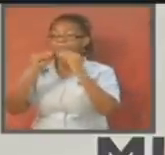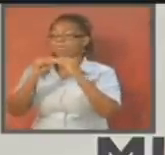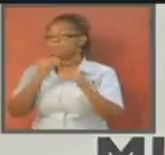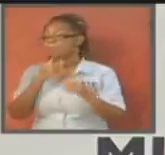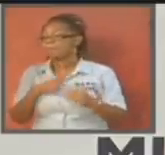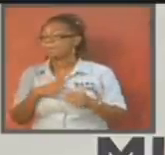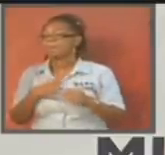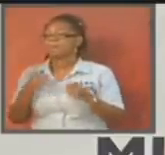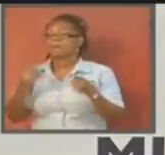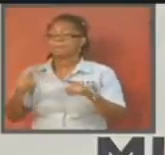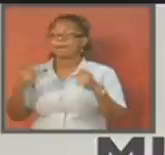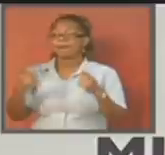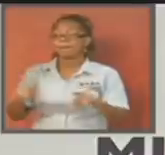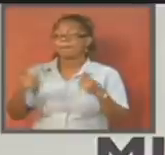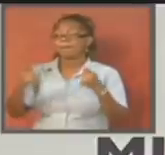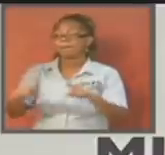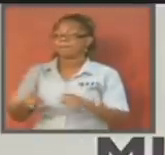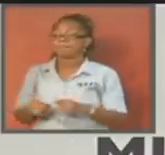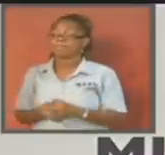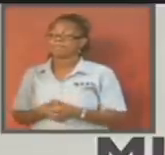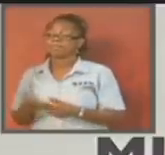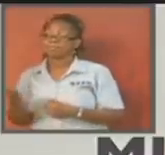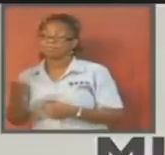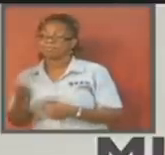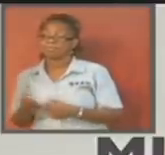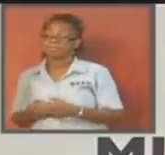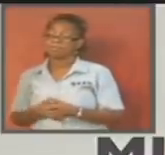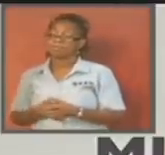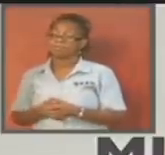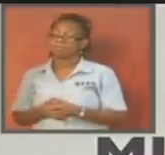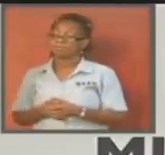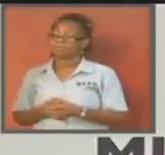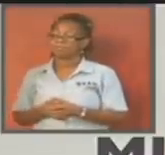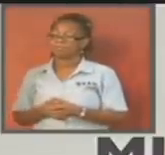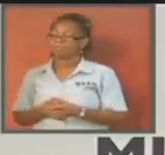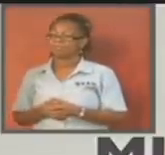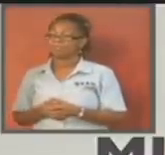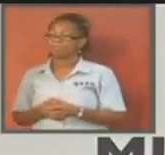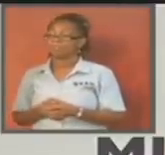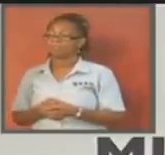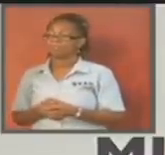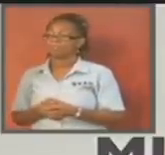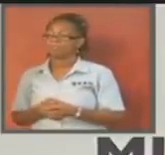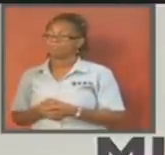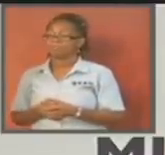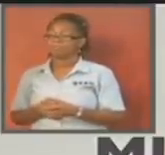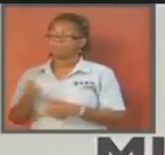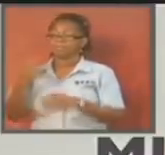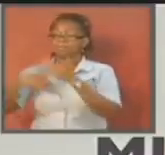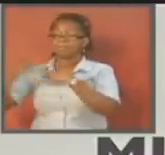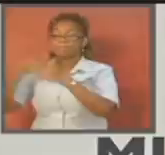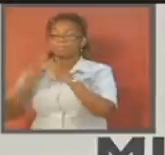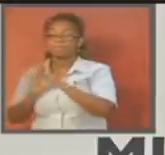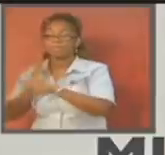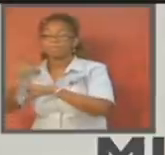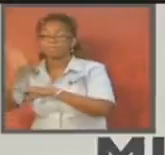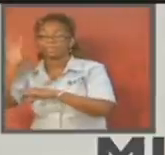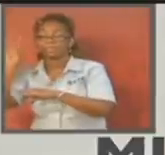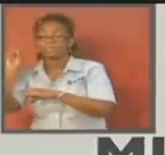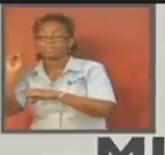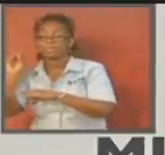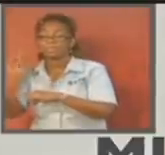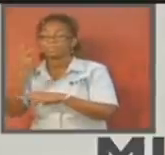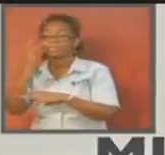year. There's a slight age drop in terms of going from the above 60s, it's coming down a little bit into the